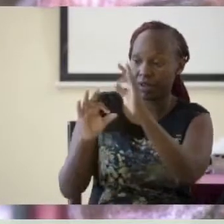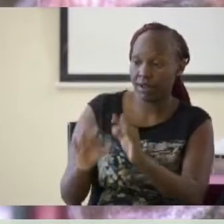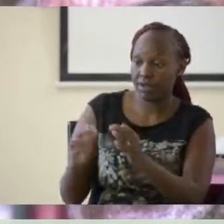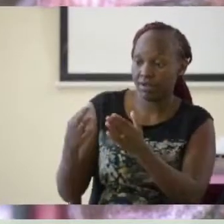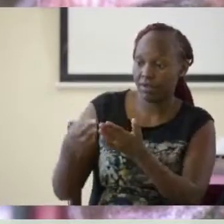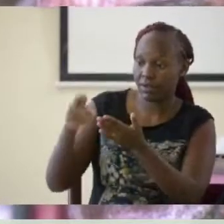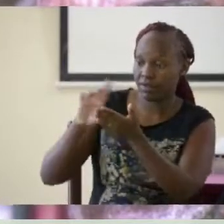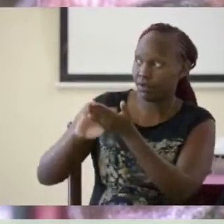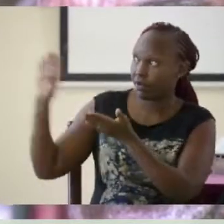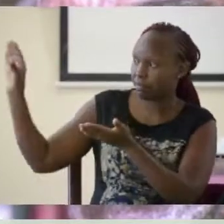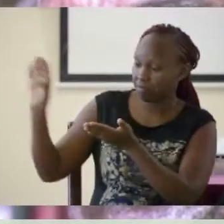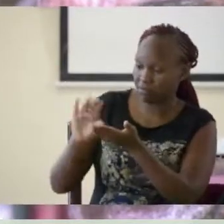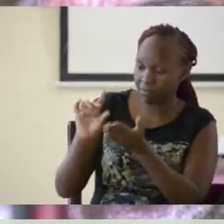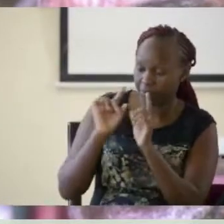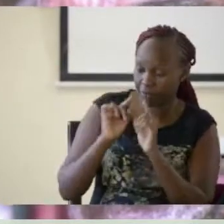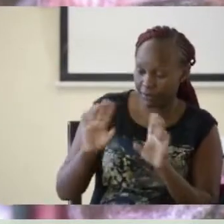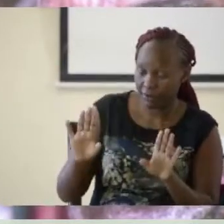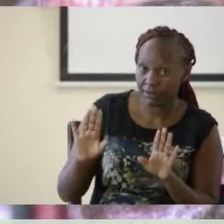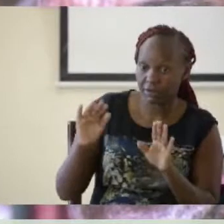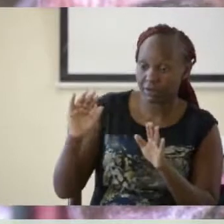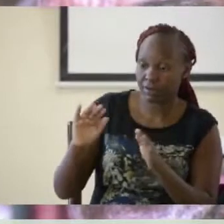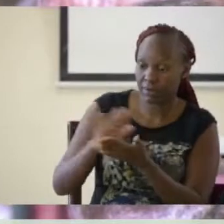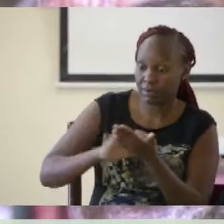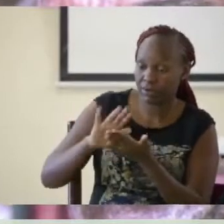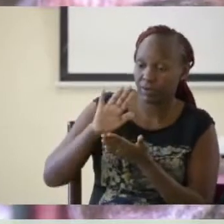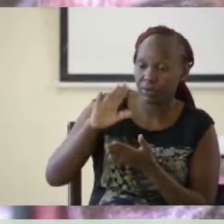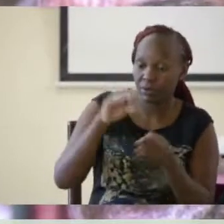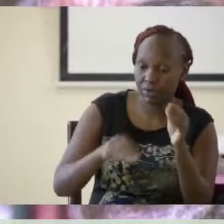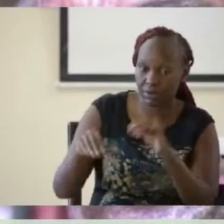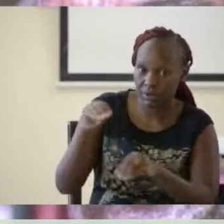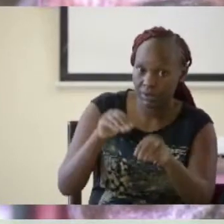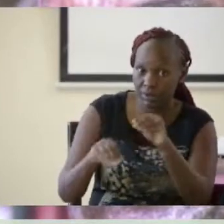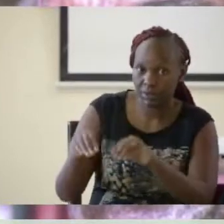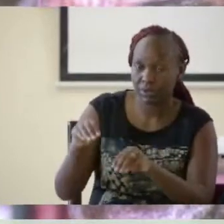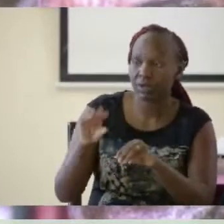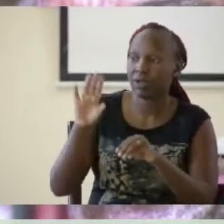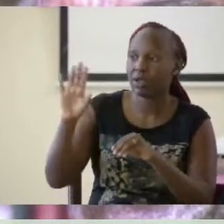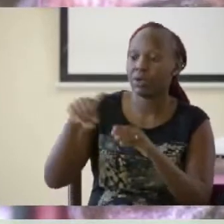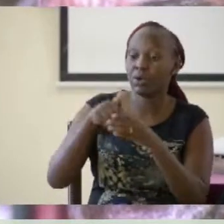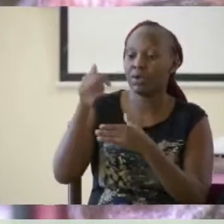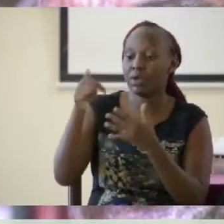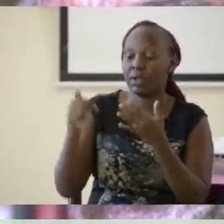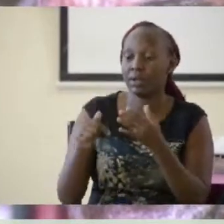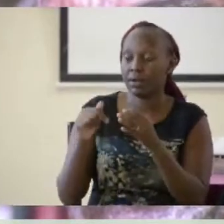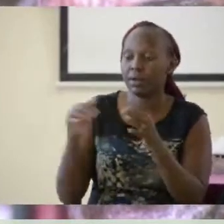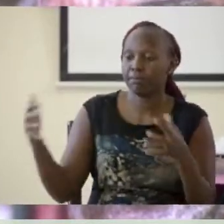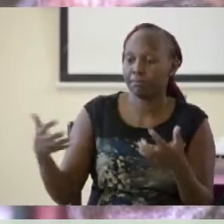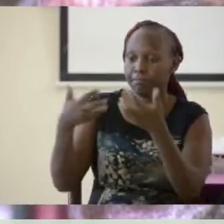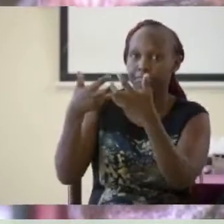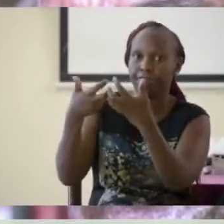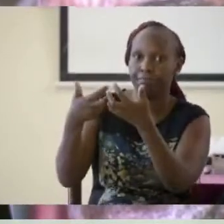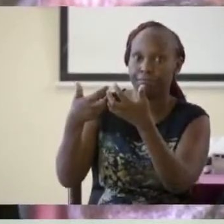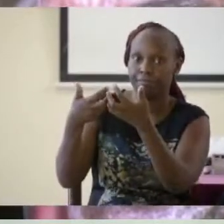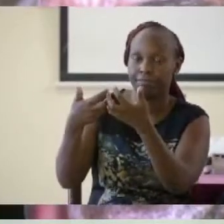that they have given you based on your inputs and then your outcomes measure up,